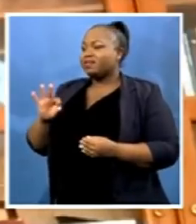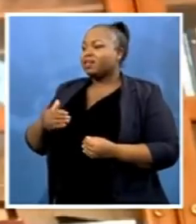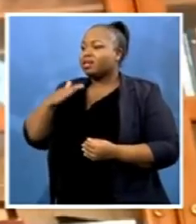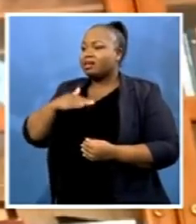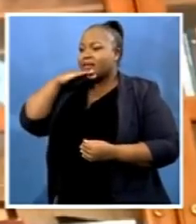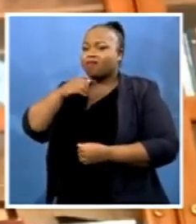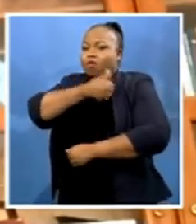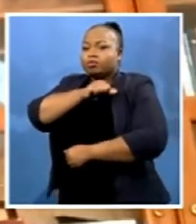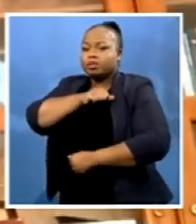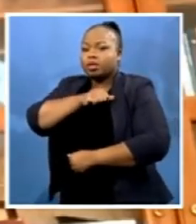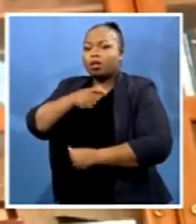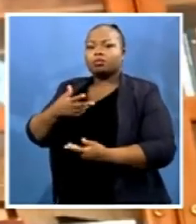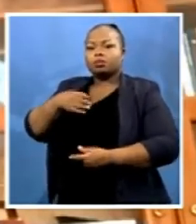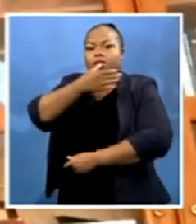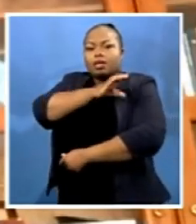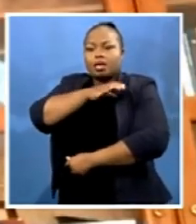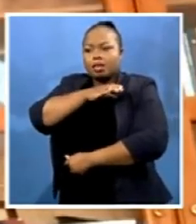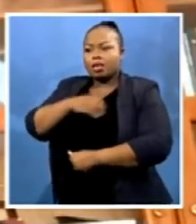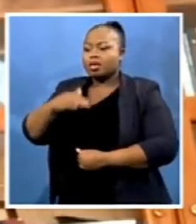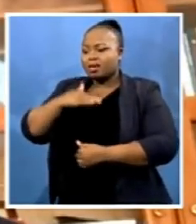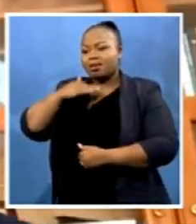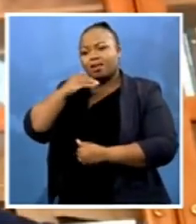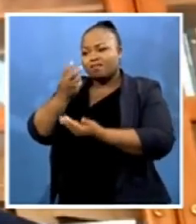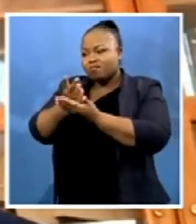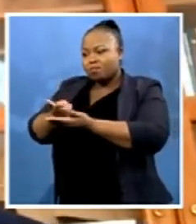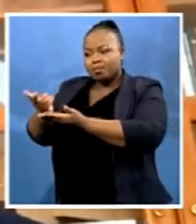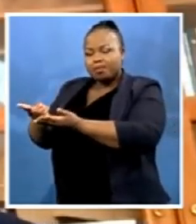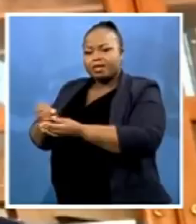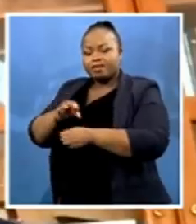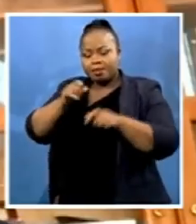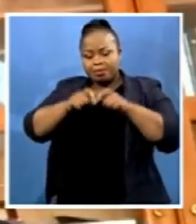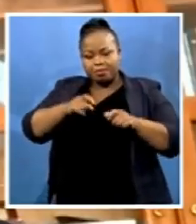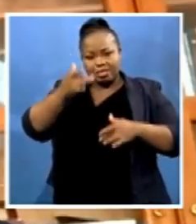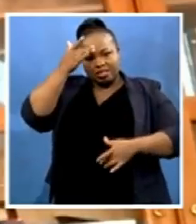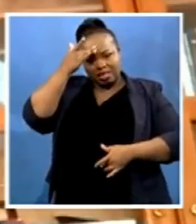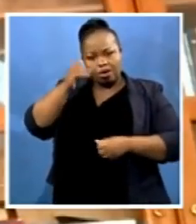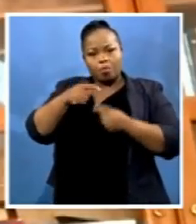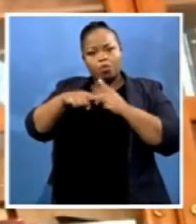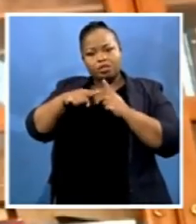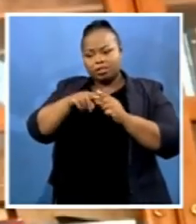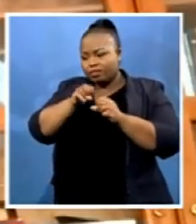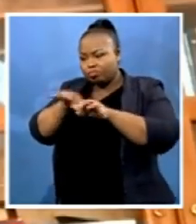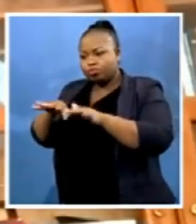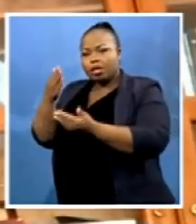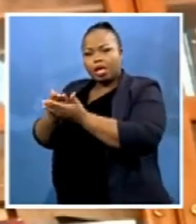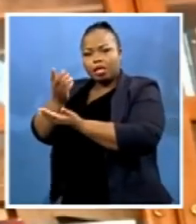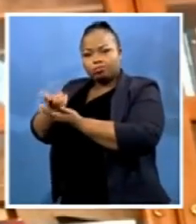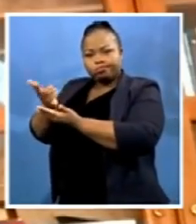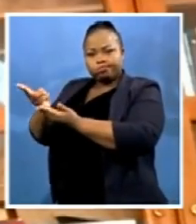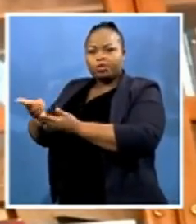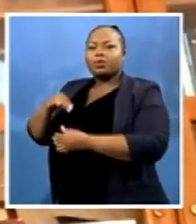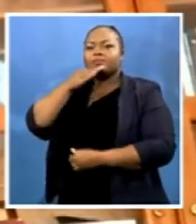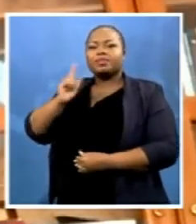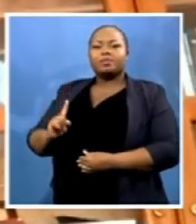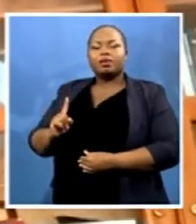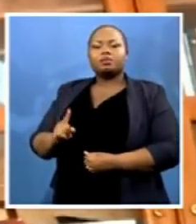burden of the positive patients in the particular area. This then means that every part of the country has got